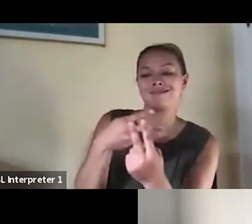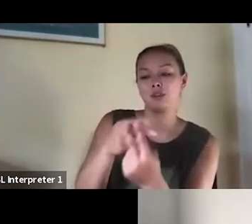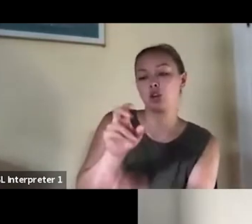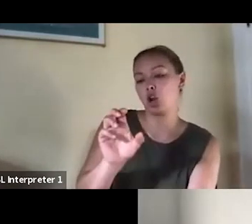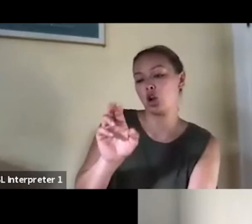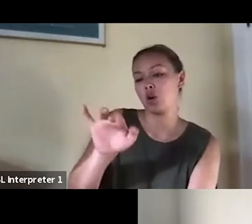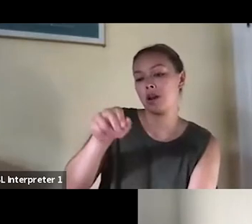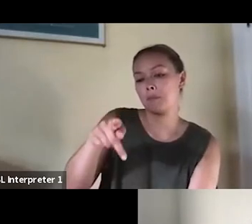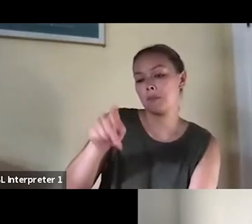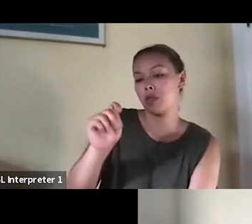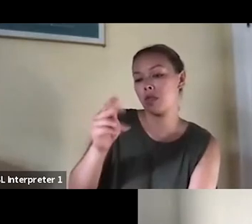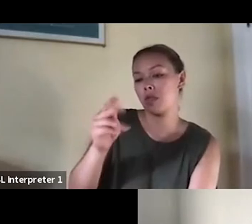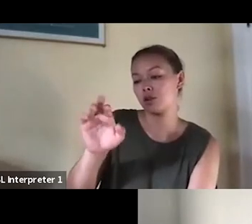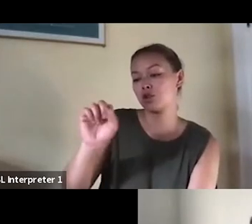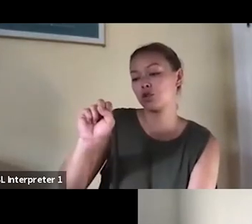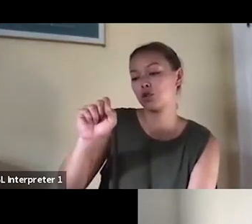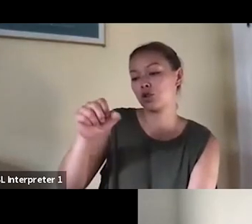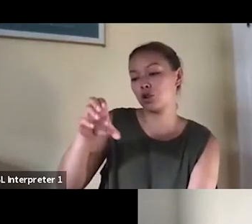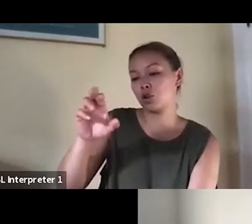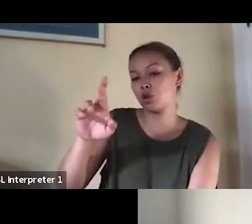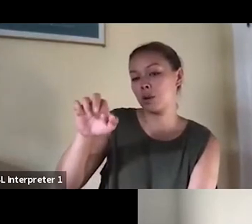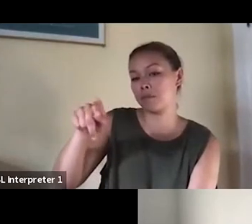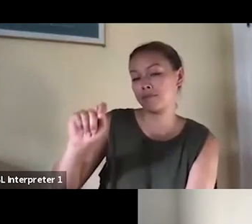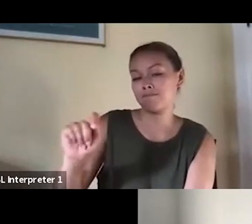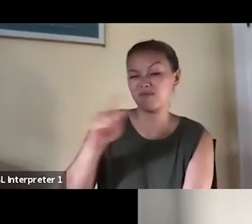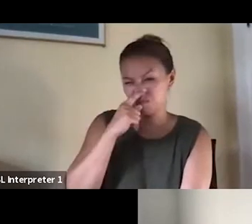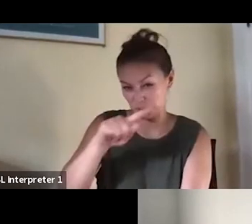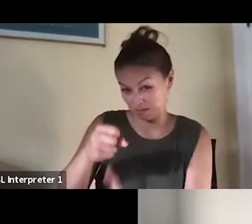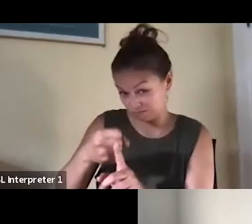this question so much. thank you for it.